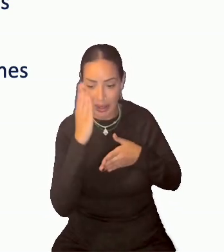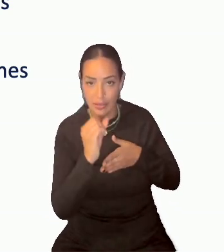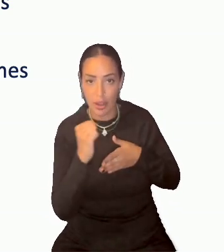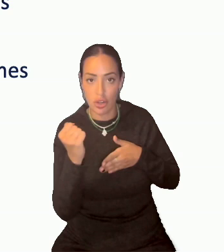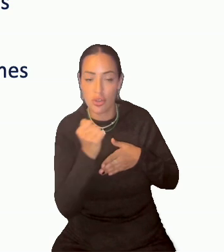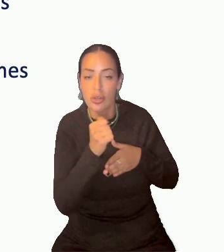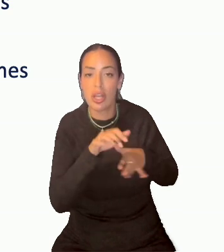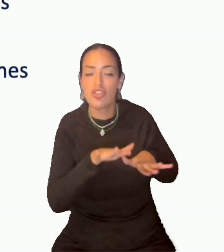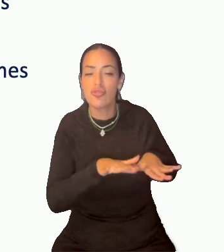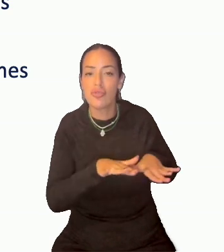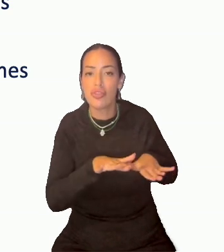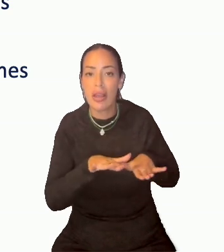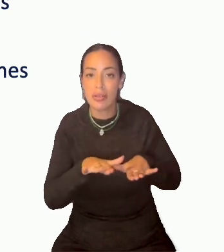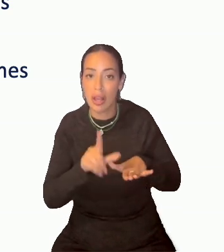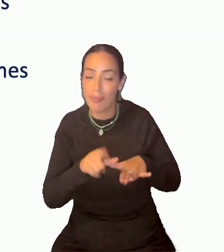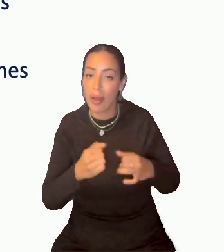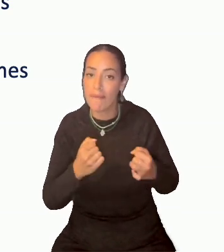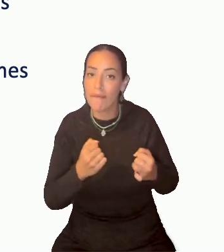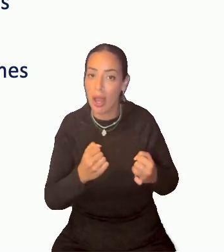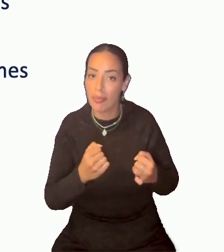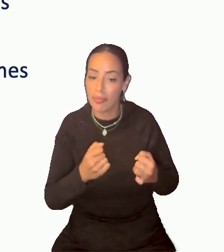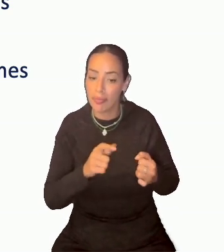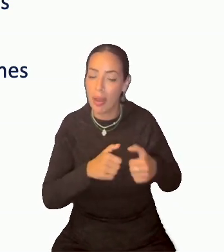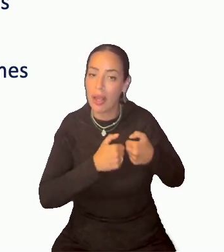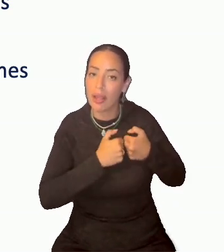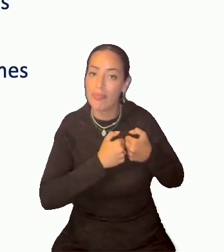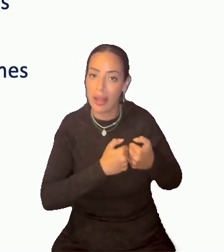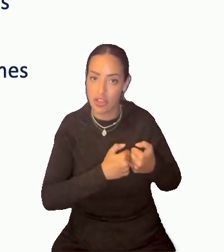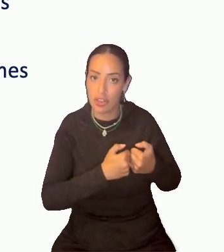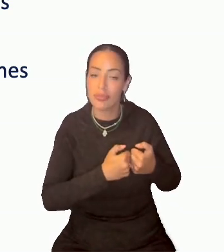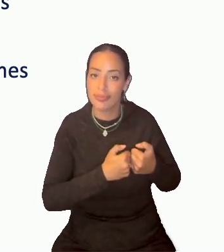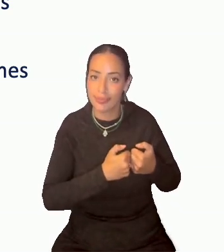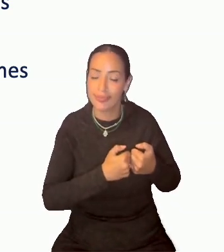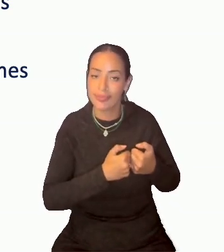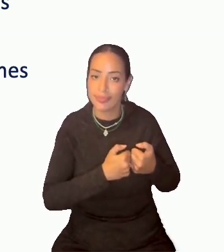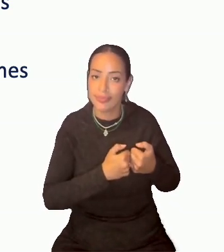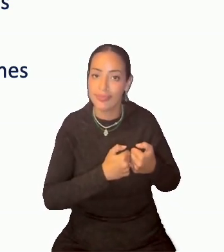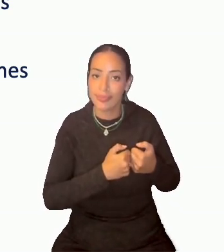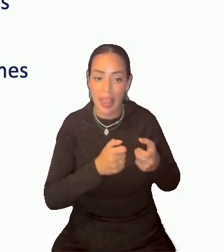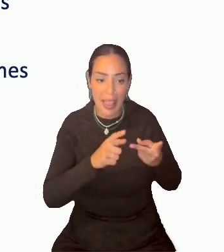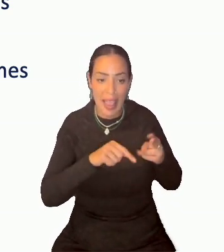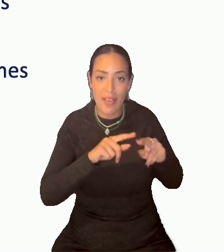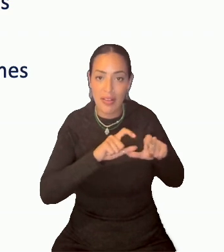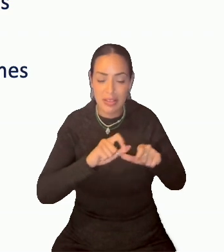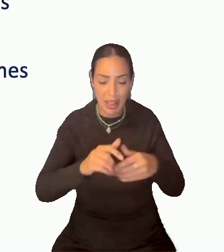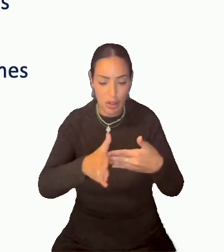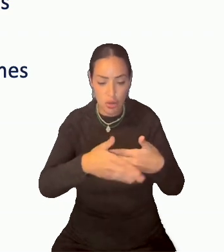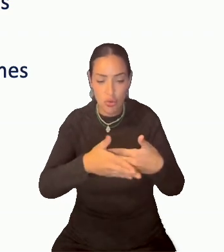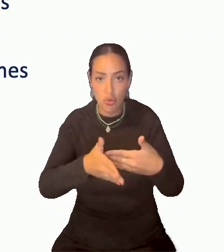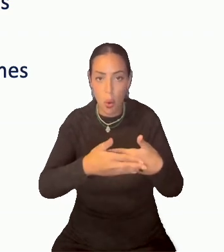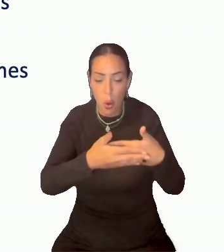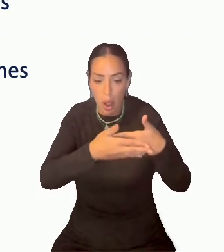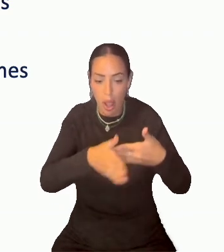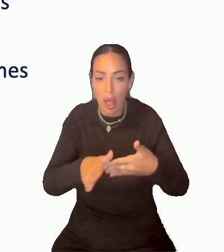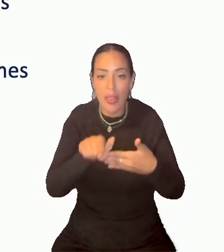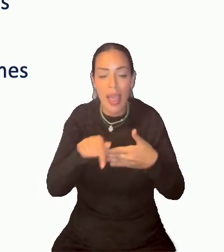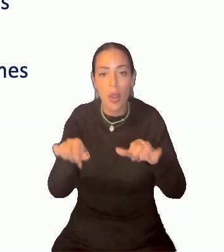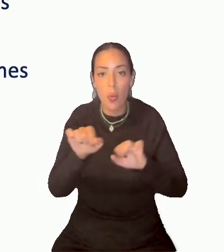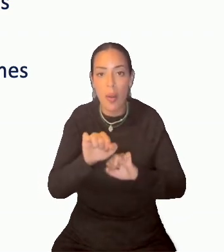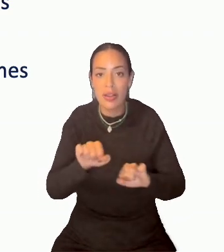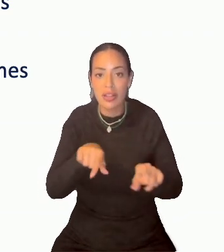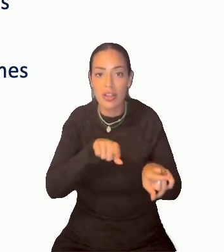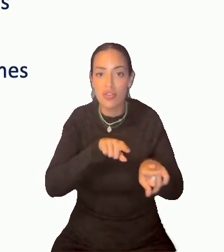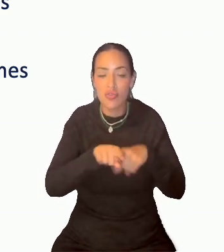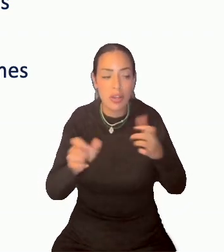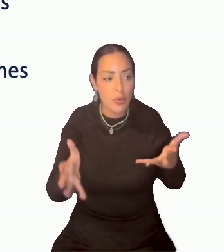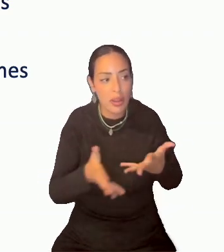should break the news gently, but firmly and with compassion. If they've not been able to move from the entrance or the doorway at this point, you should try